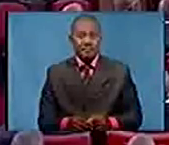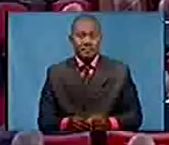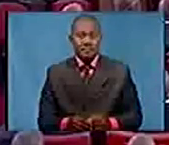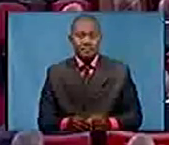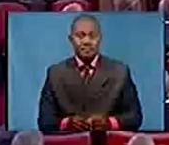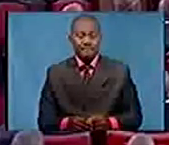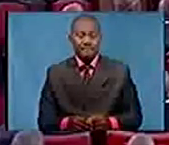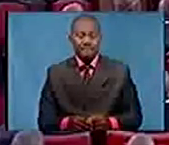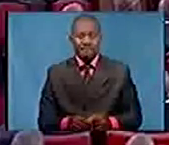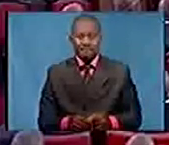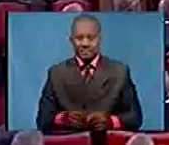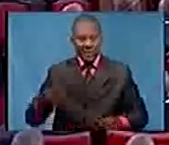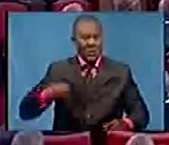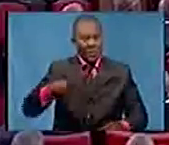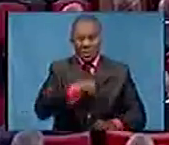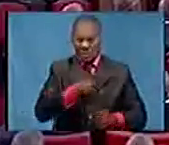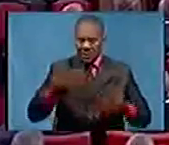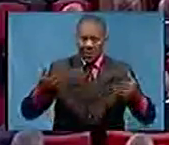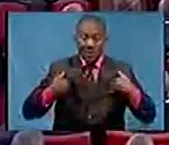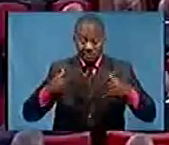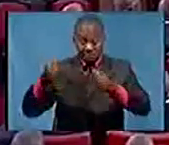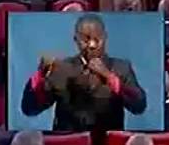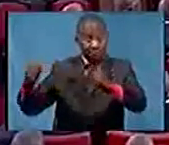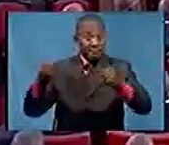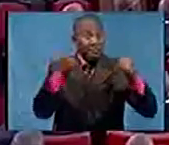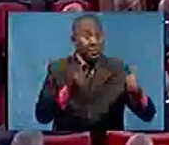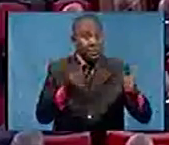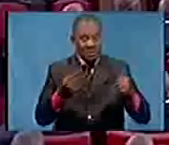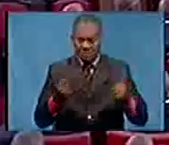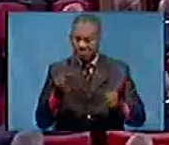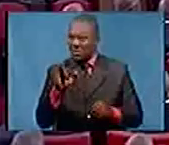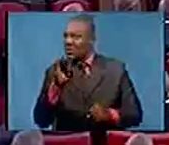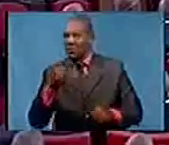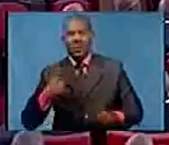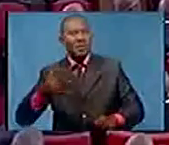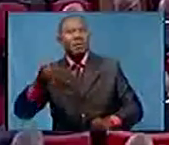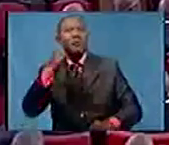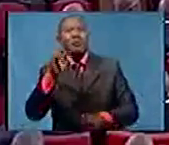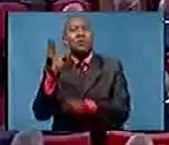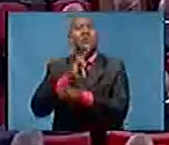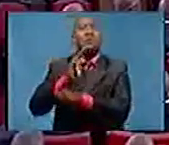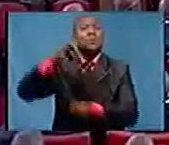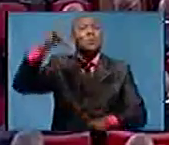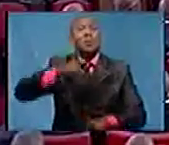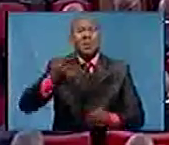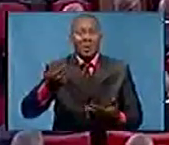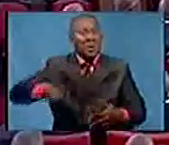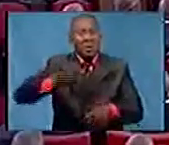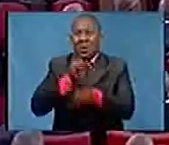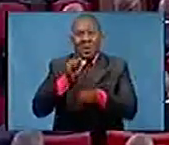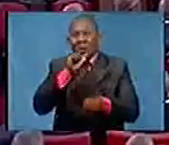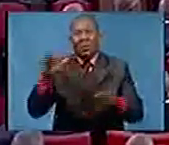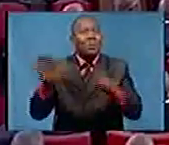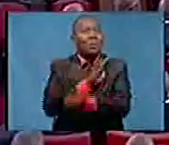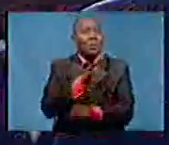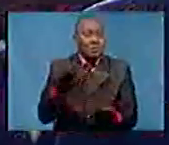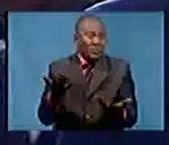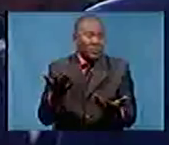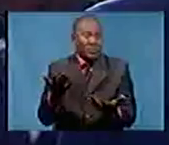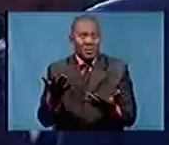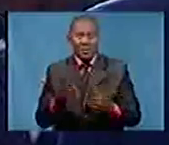We have the mandate here, and if we don't exercise this mandate properly, we will not be doing our work well. We'll be letting the state